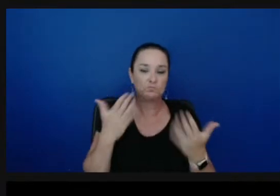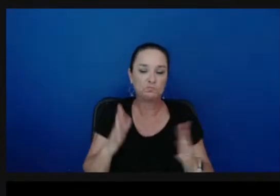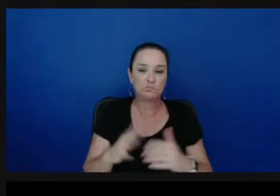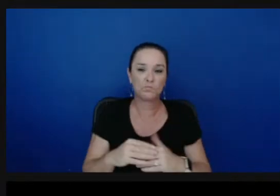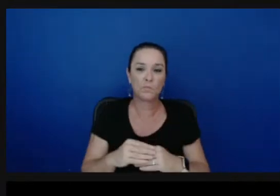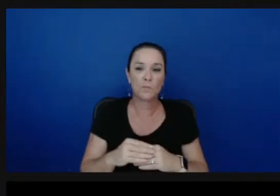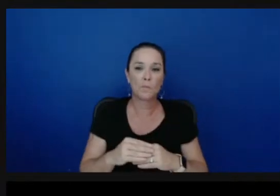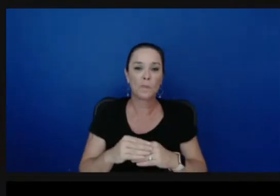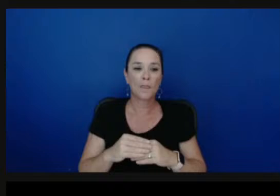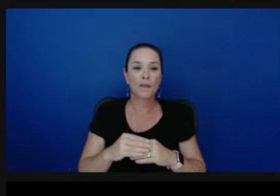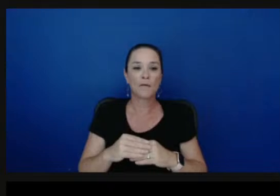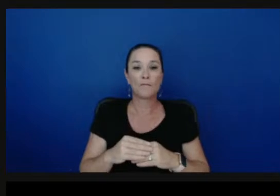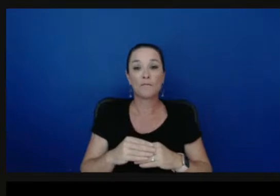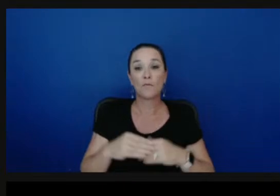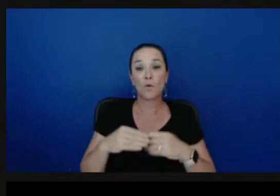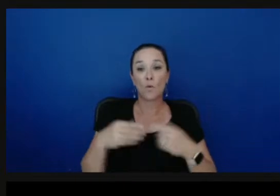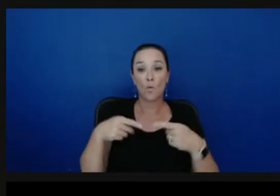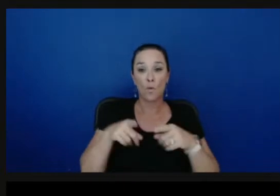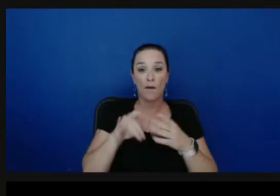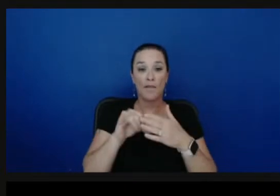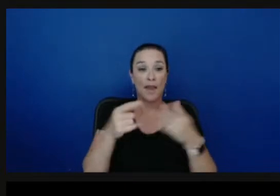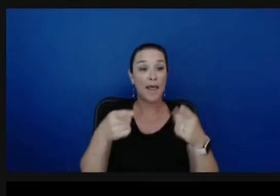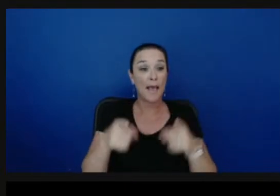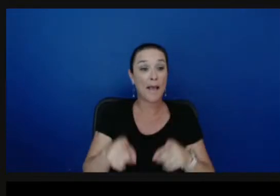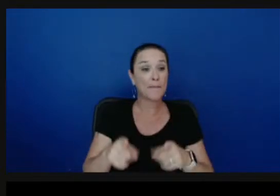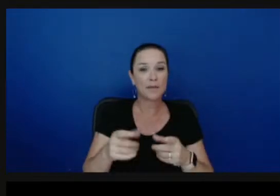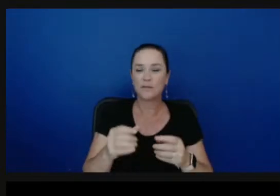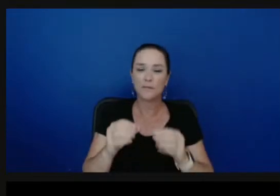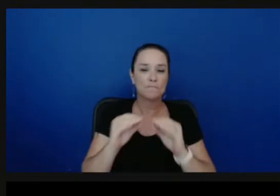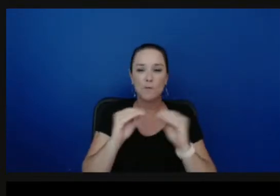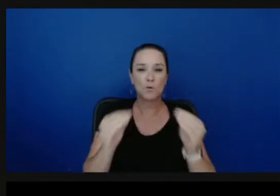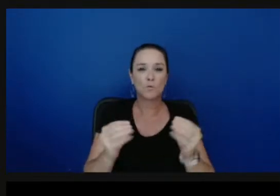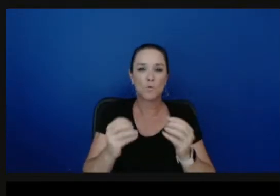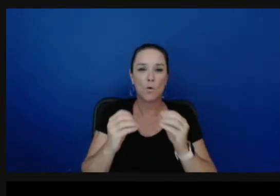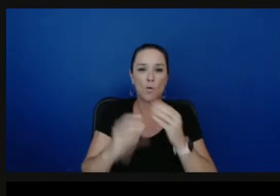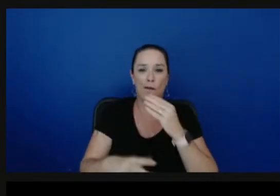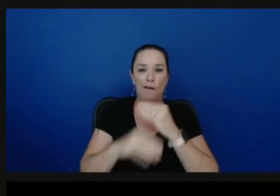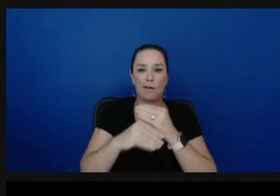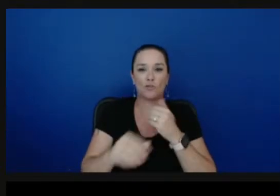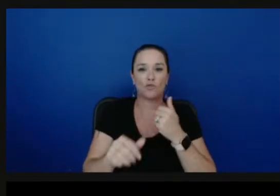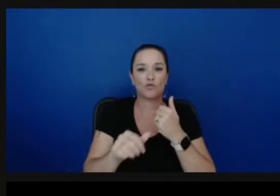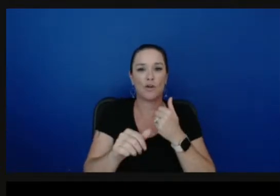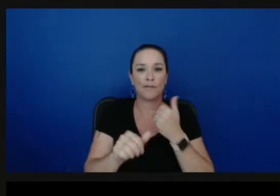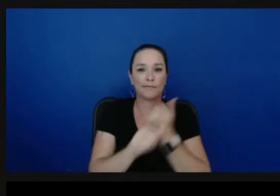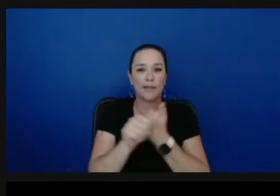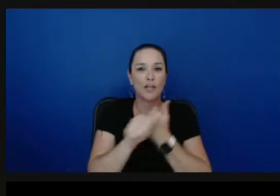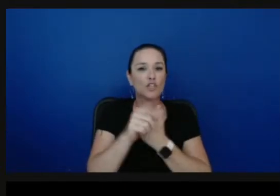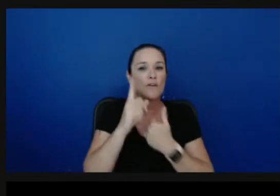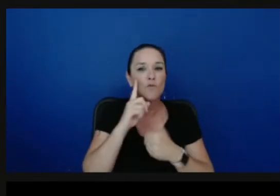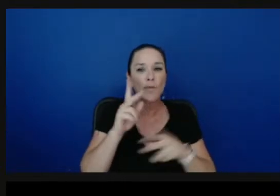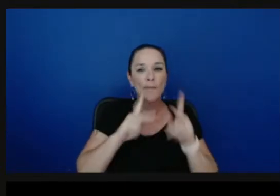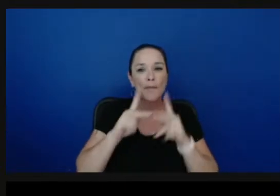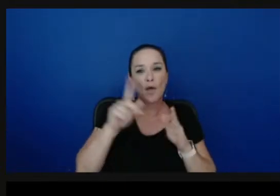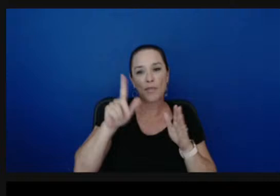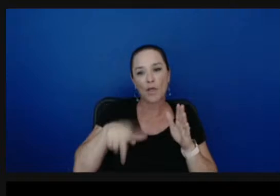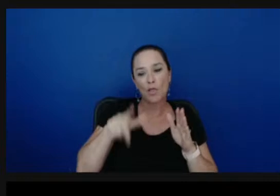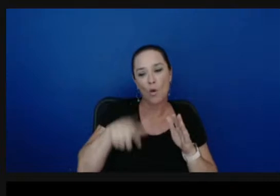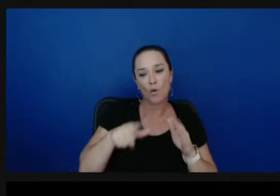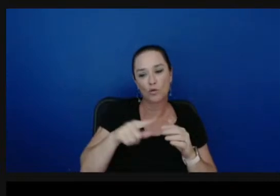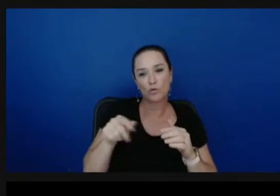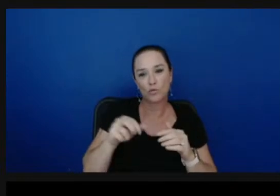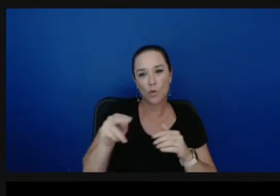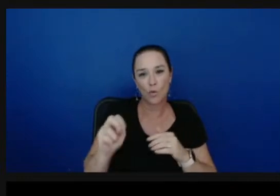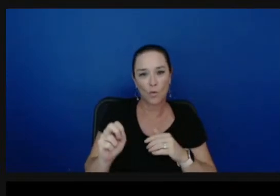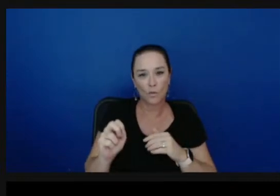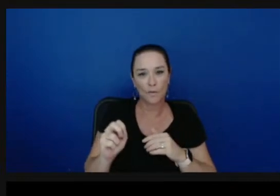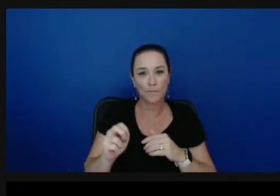as that happens, it does not immediately put any further risk to people down on the lower East Rift Zone, as most eruptions at